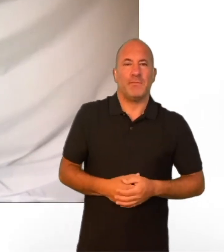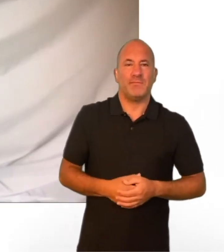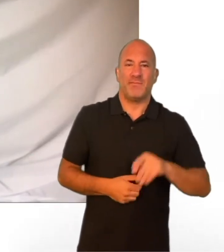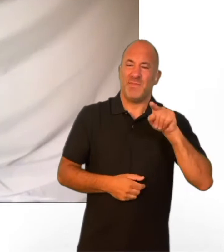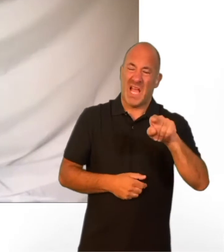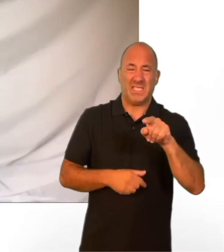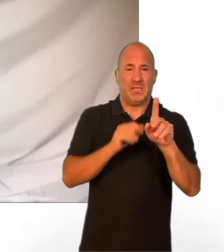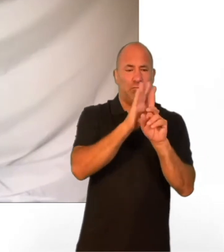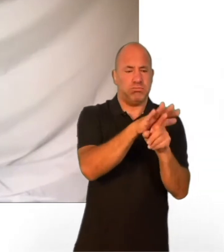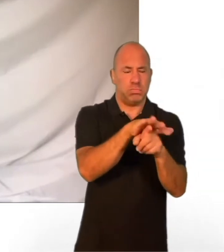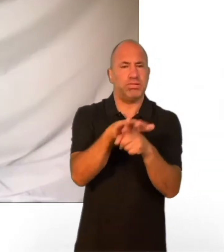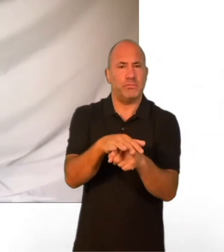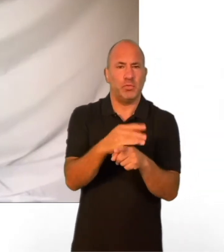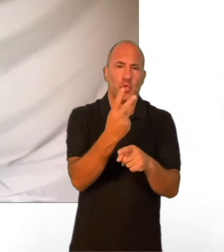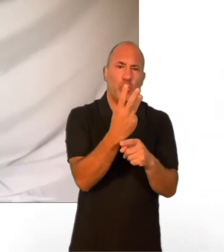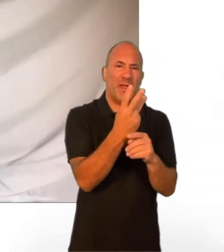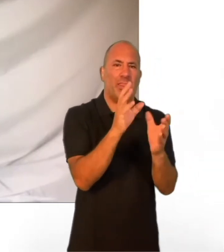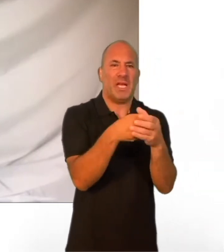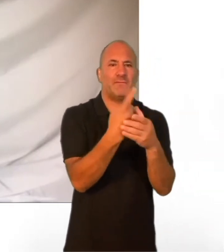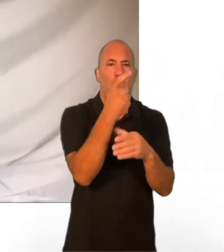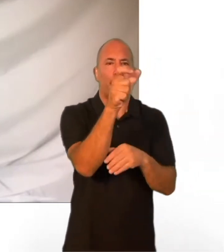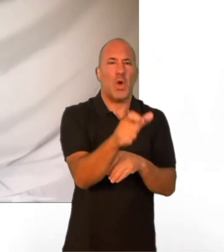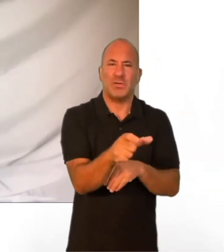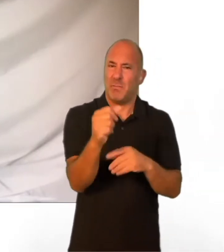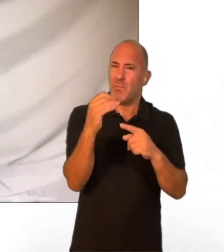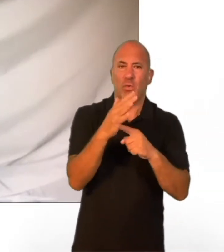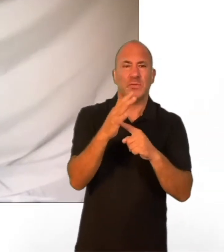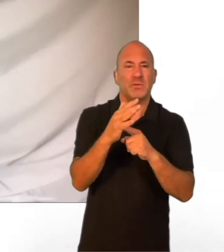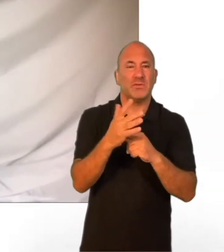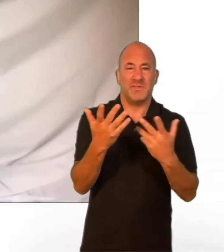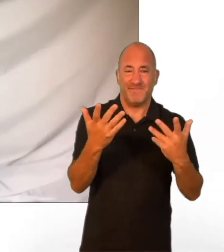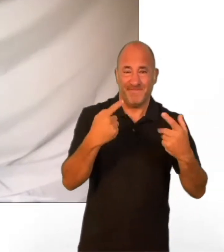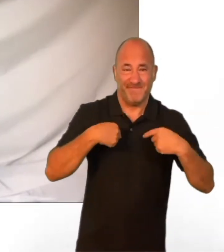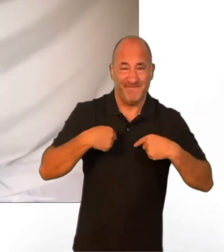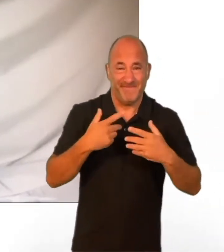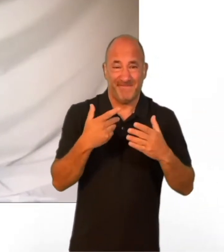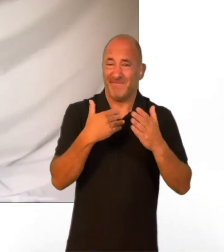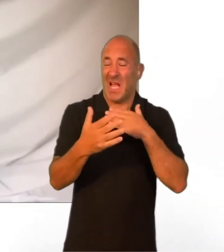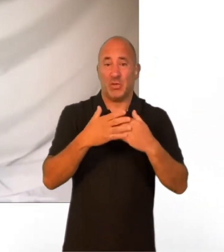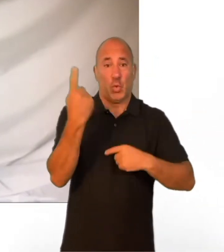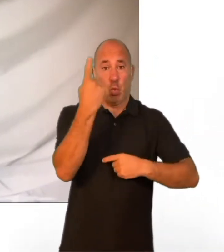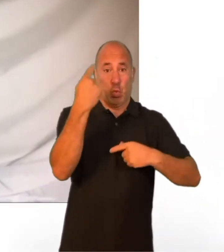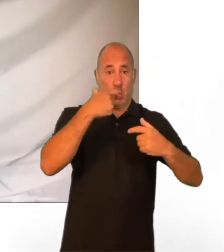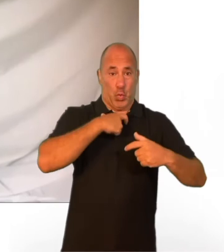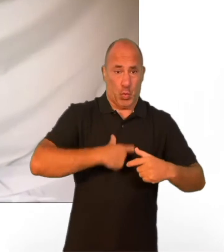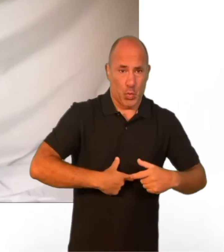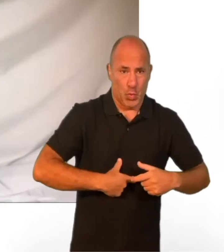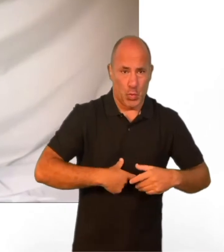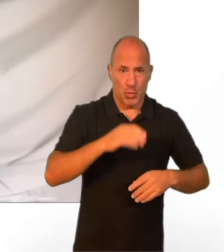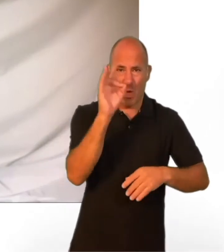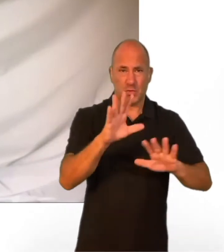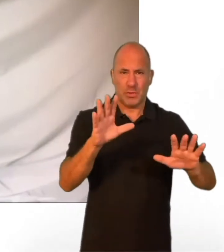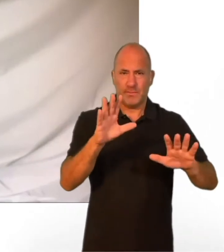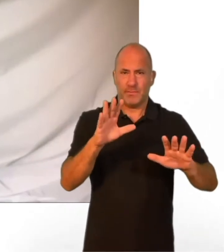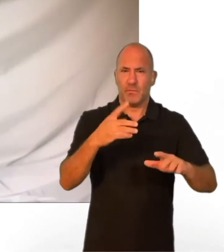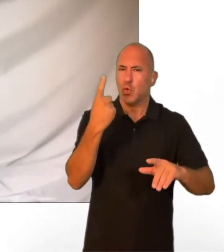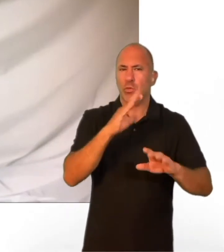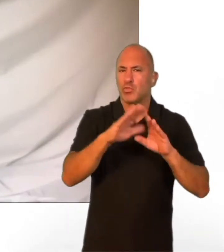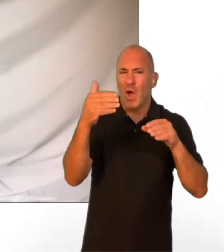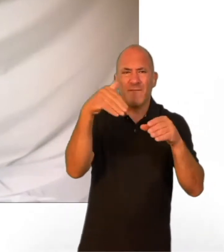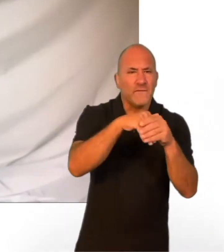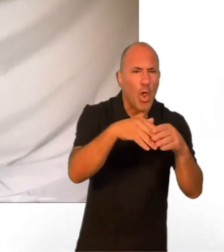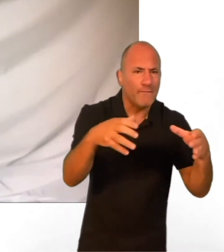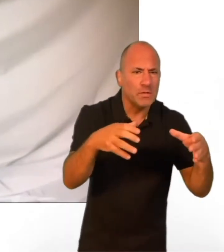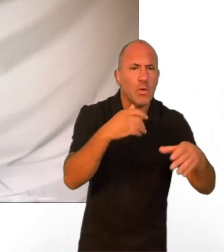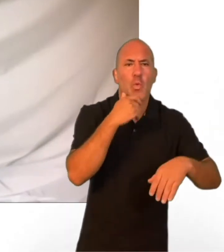doesn't matter who is in the space. The question really should be who is not in the space and why are they not able to be here, and how do we change that, and how do we